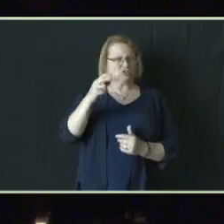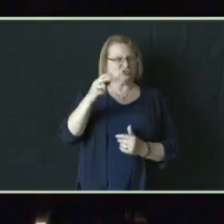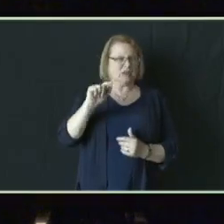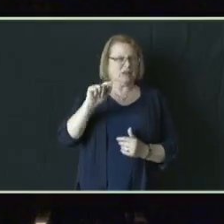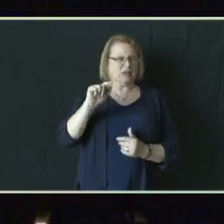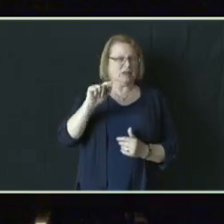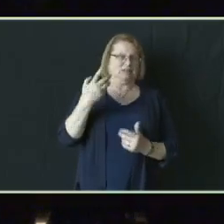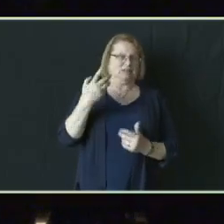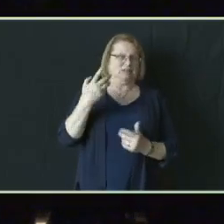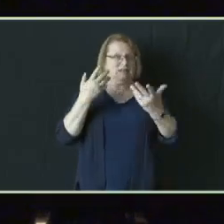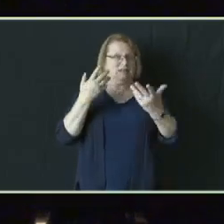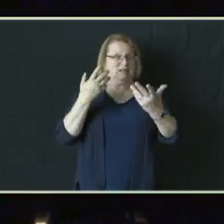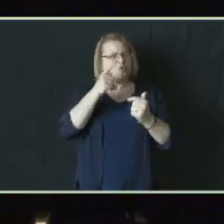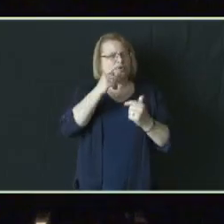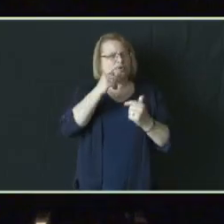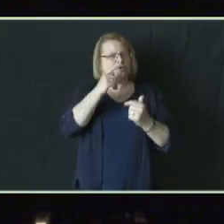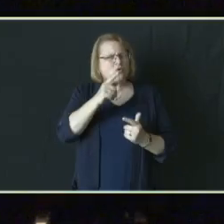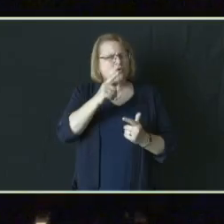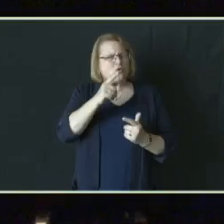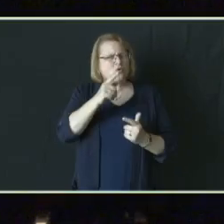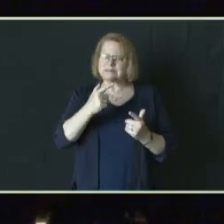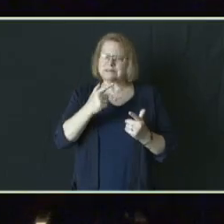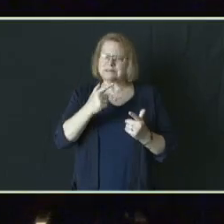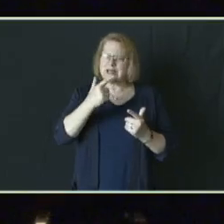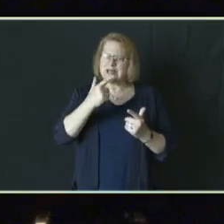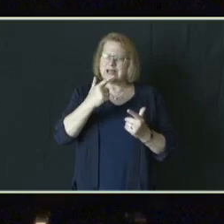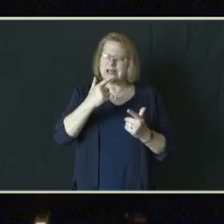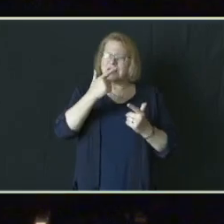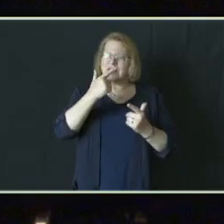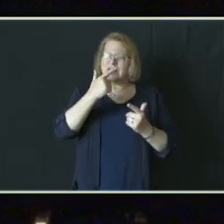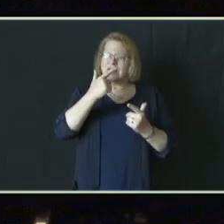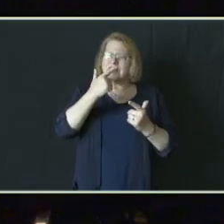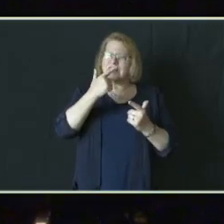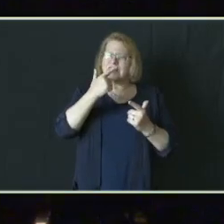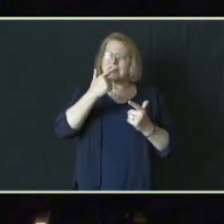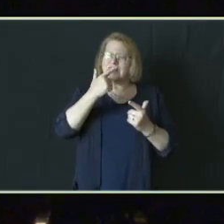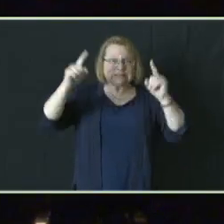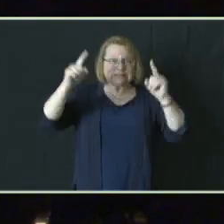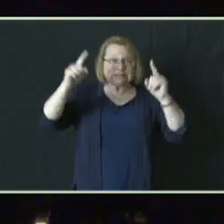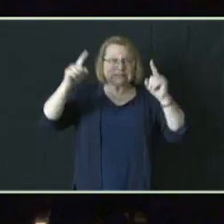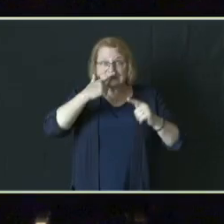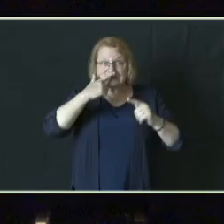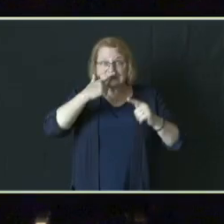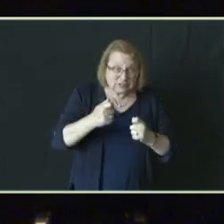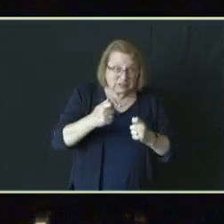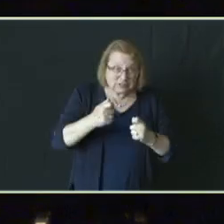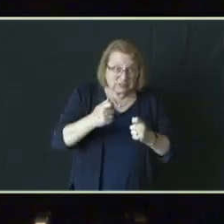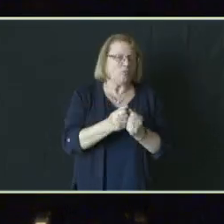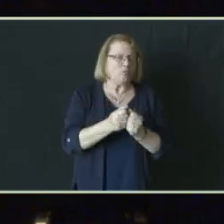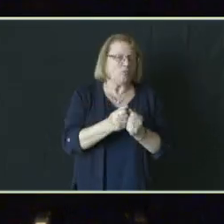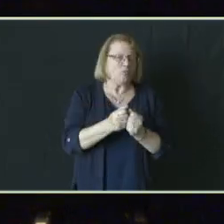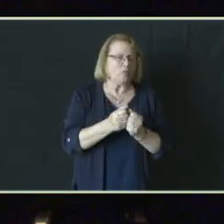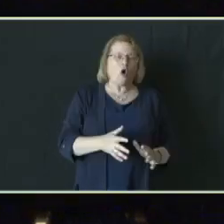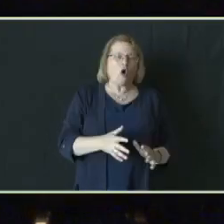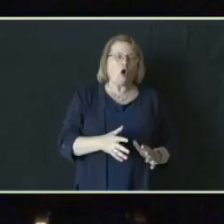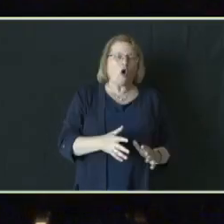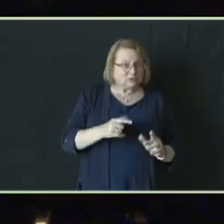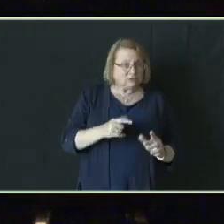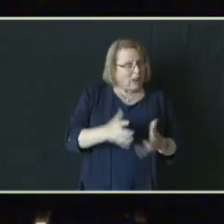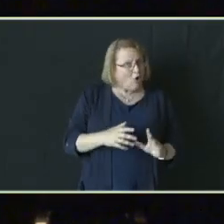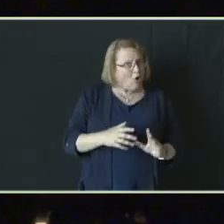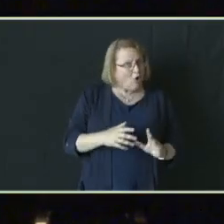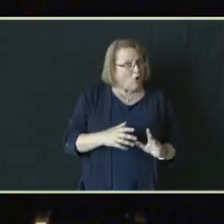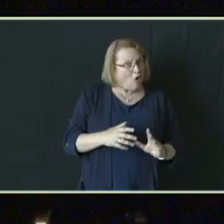are those who get lost. Now, having a destination or a goal is always a good idea. Goals keep you